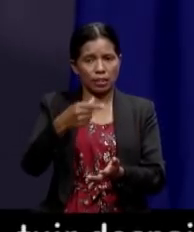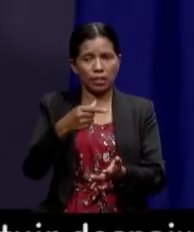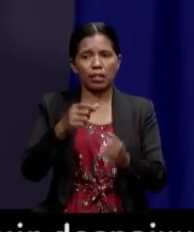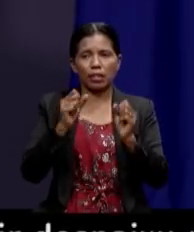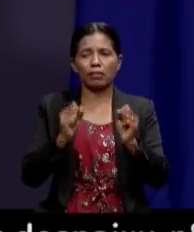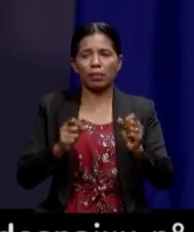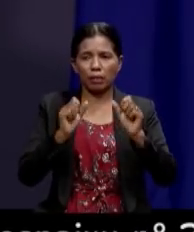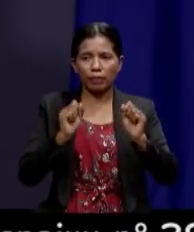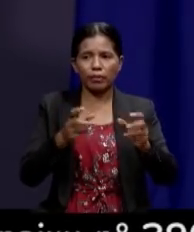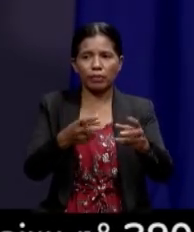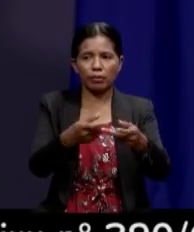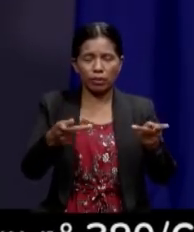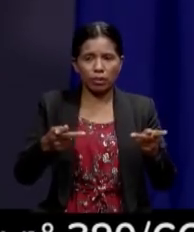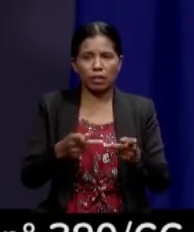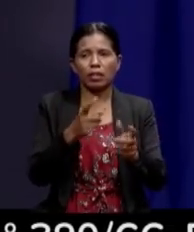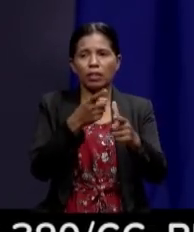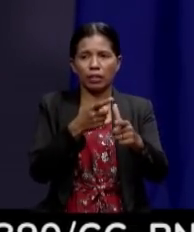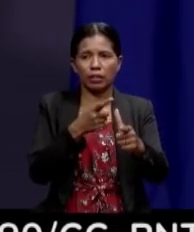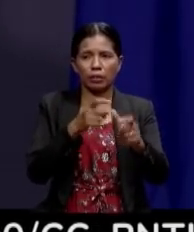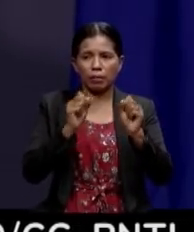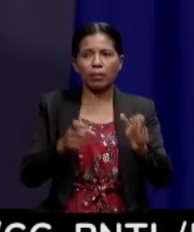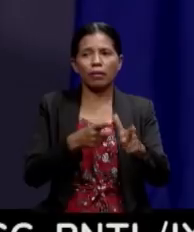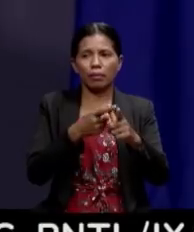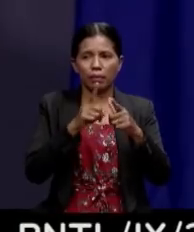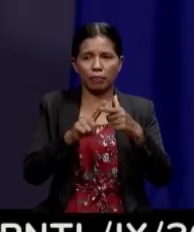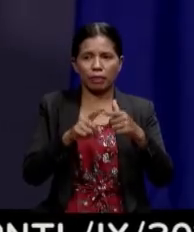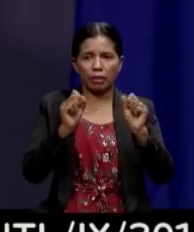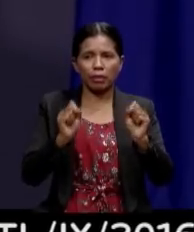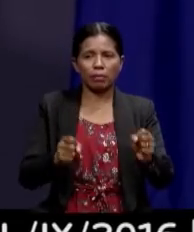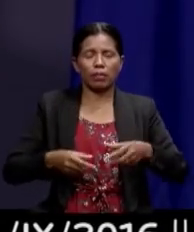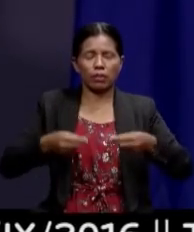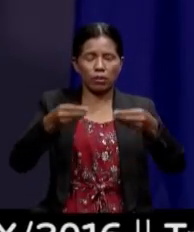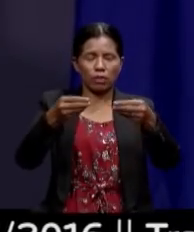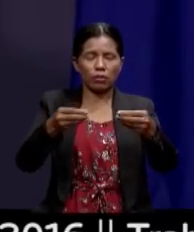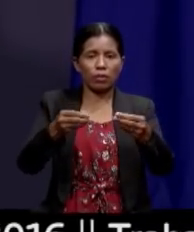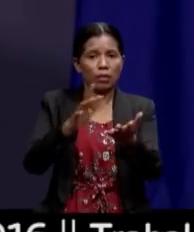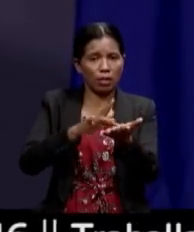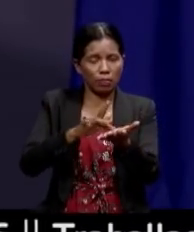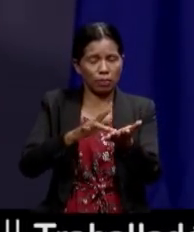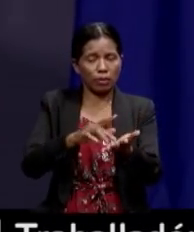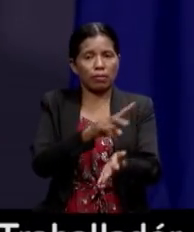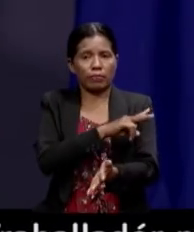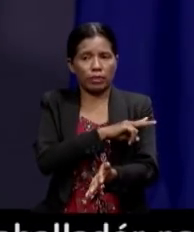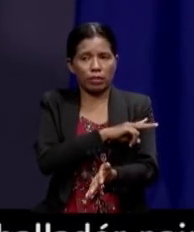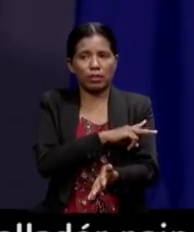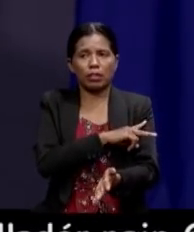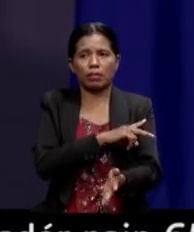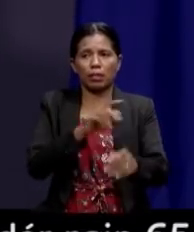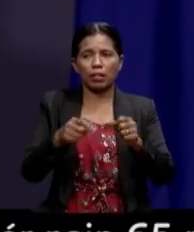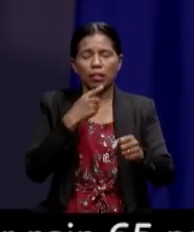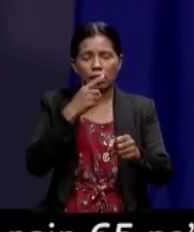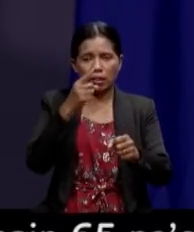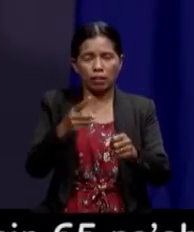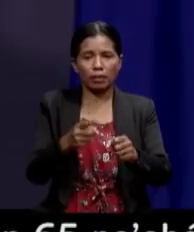after reviewing the latest evidence, and Paul Kelly and Brendan will provide more detail on this. They have recommended